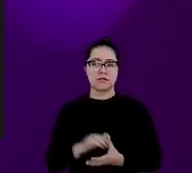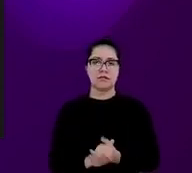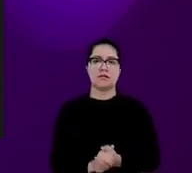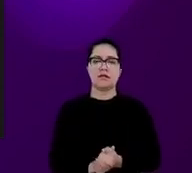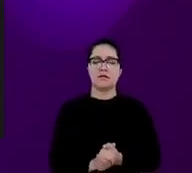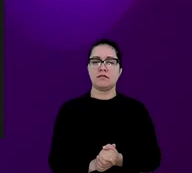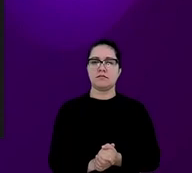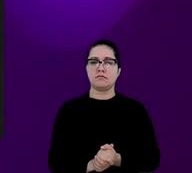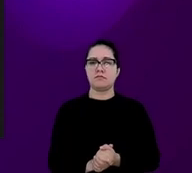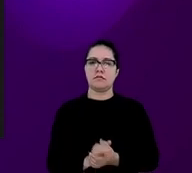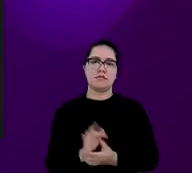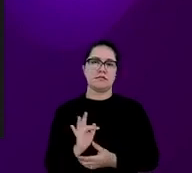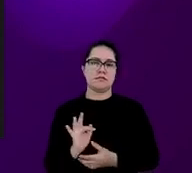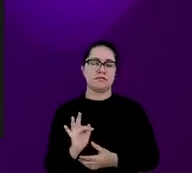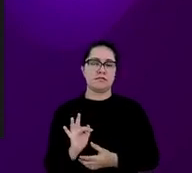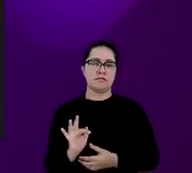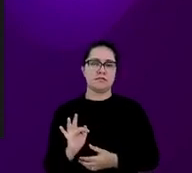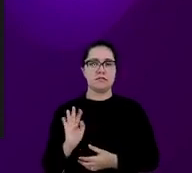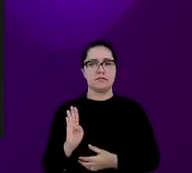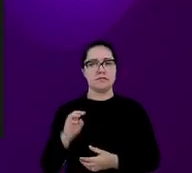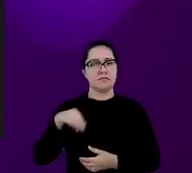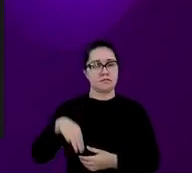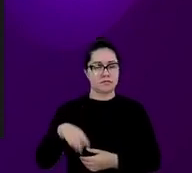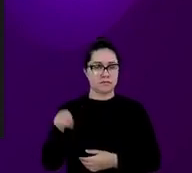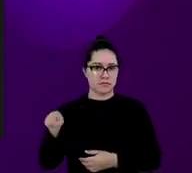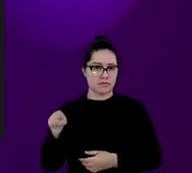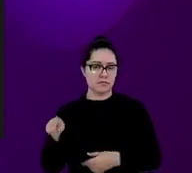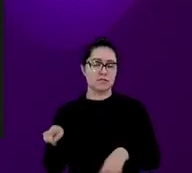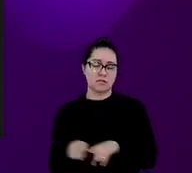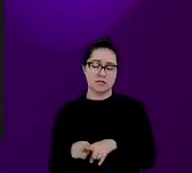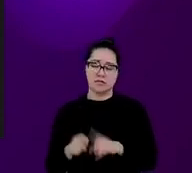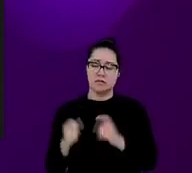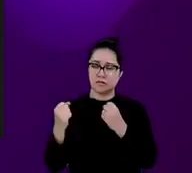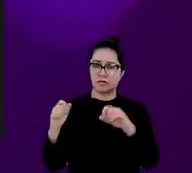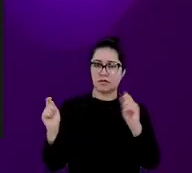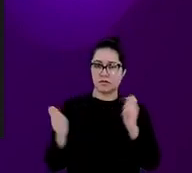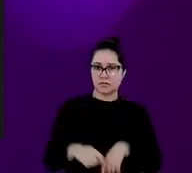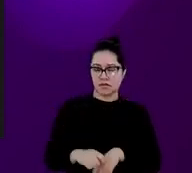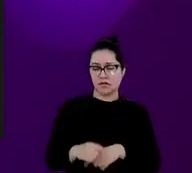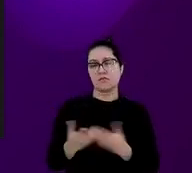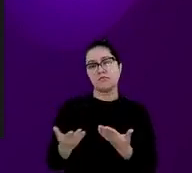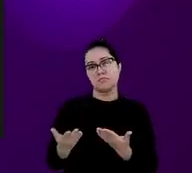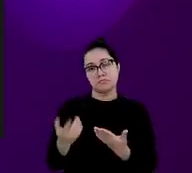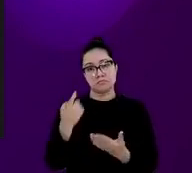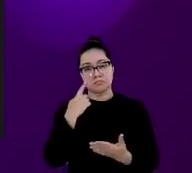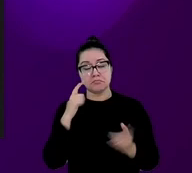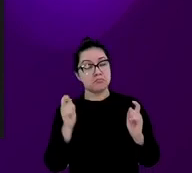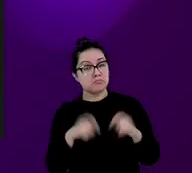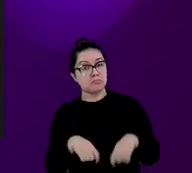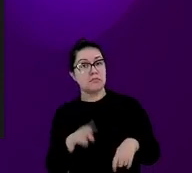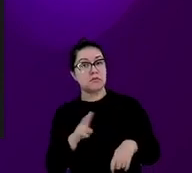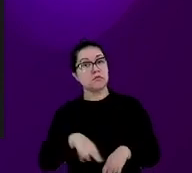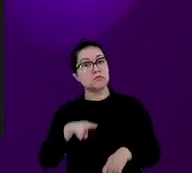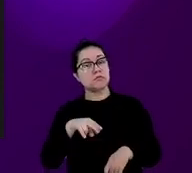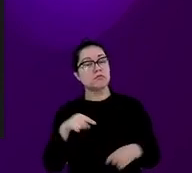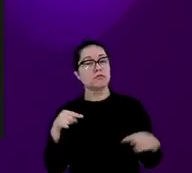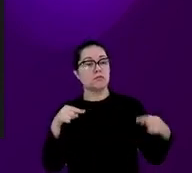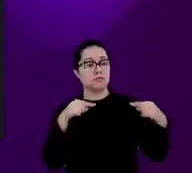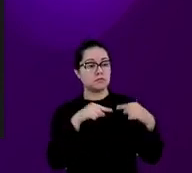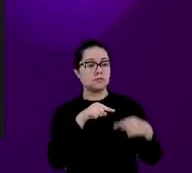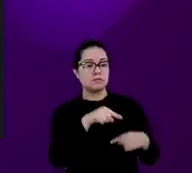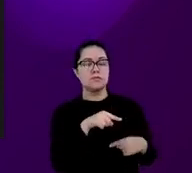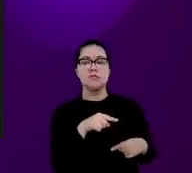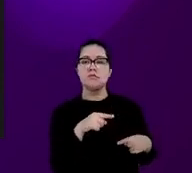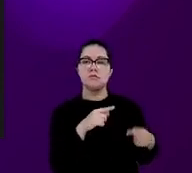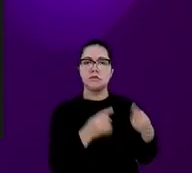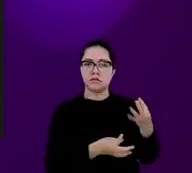immunomodulation, probably it could be used directly to treat cancer, as Mike told,